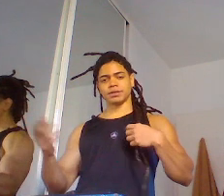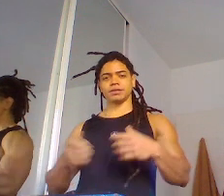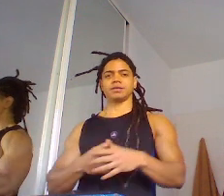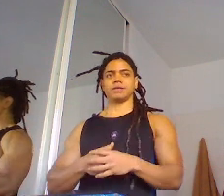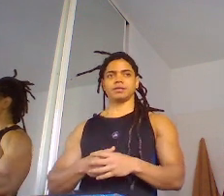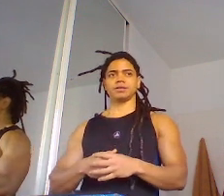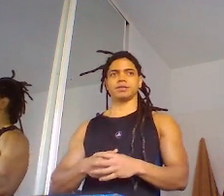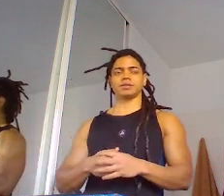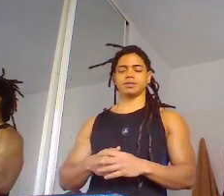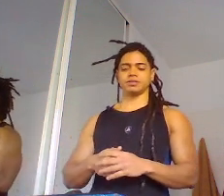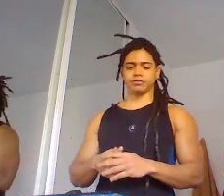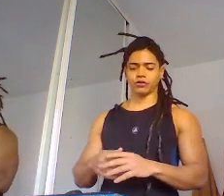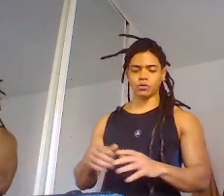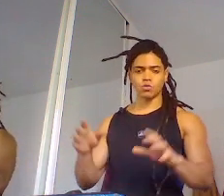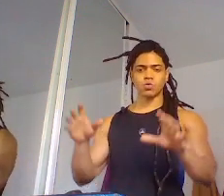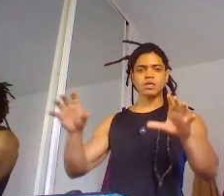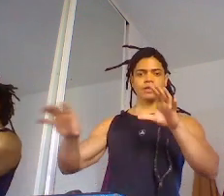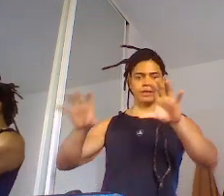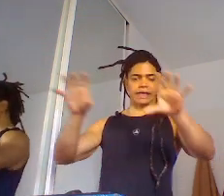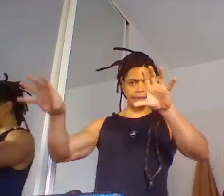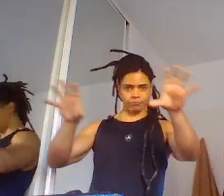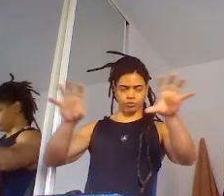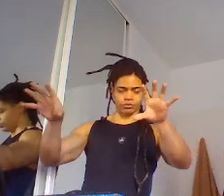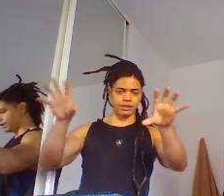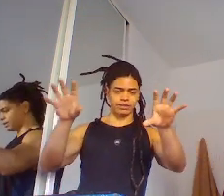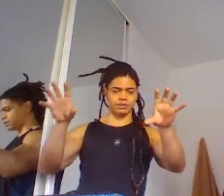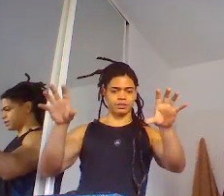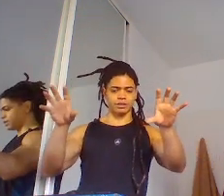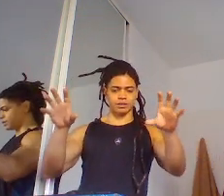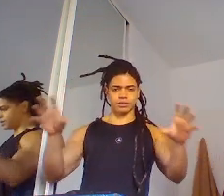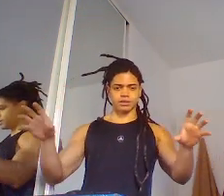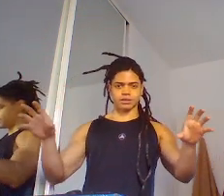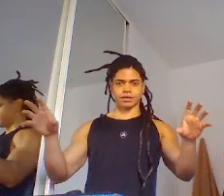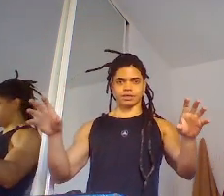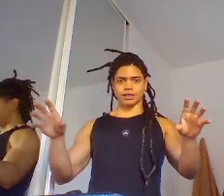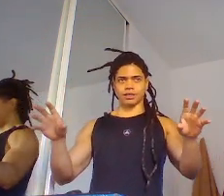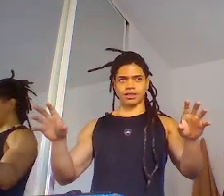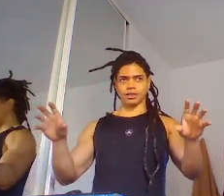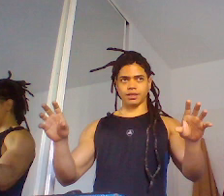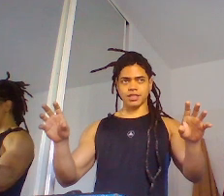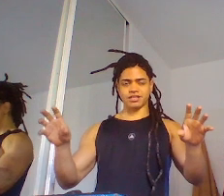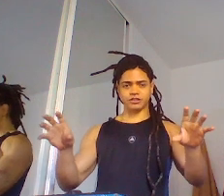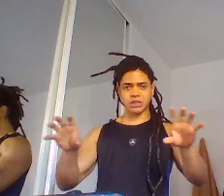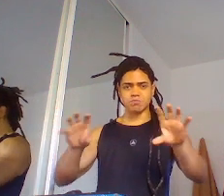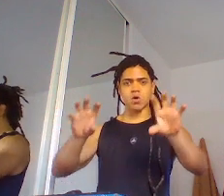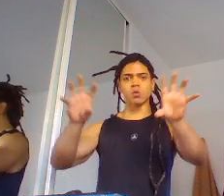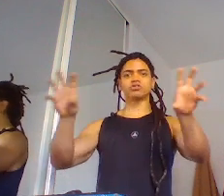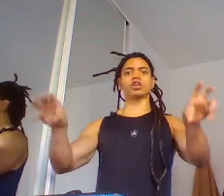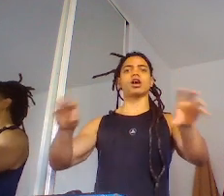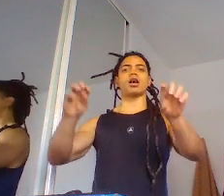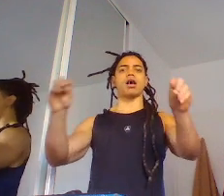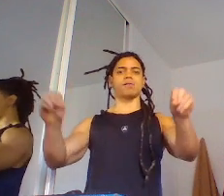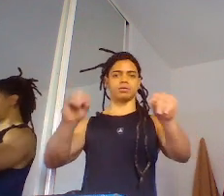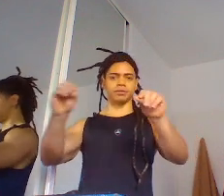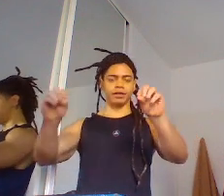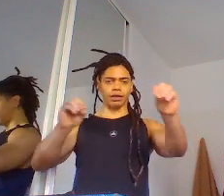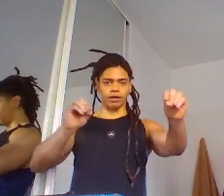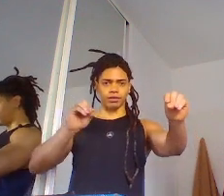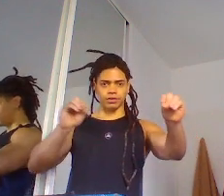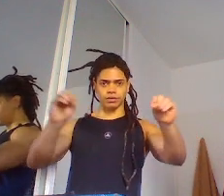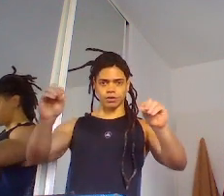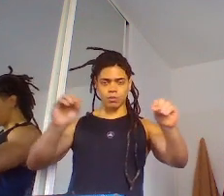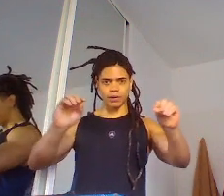home. So with that, all right, uh, this is the most